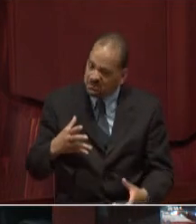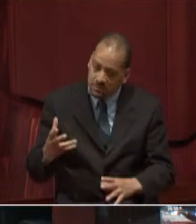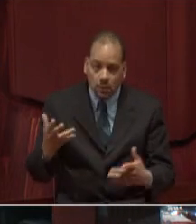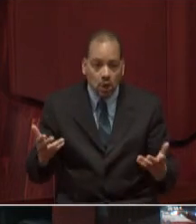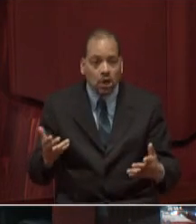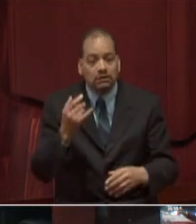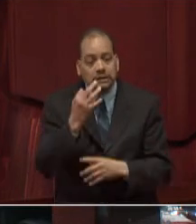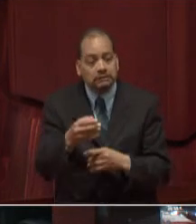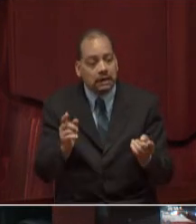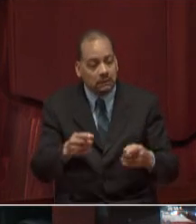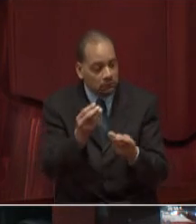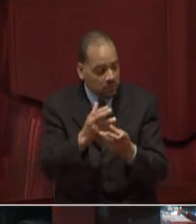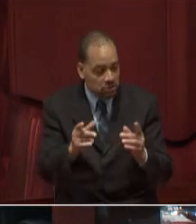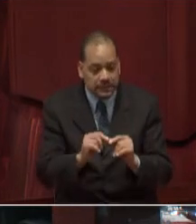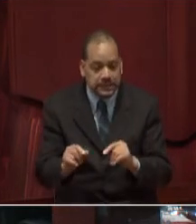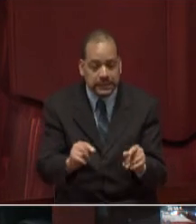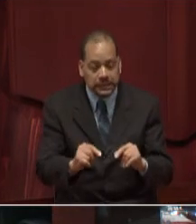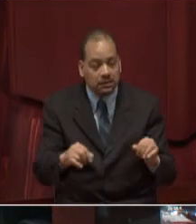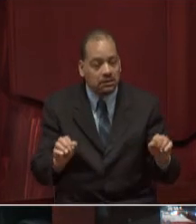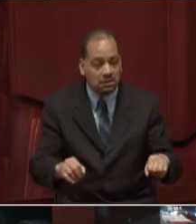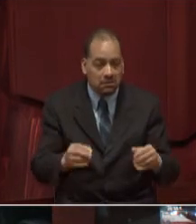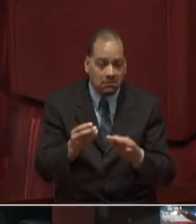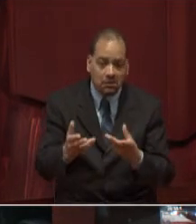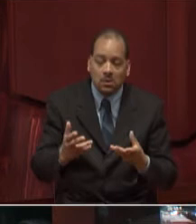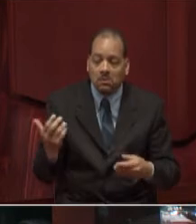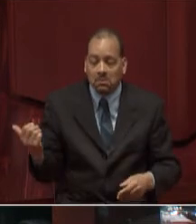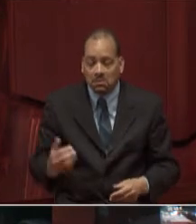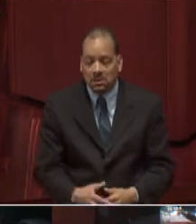And the case can be made, in